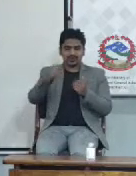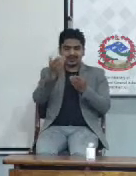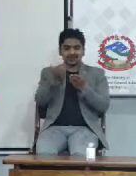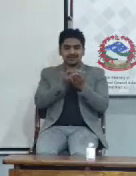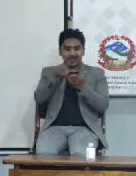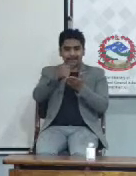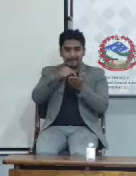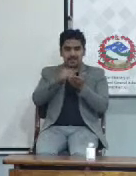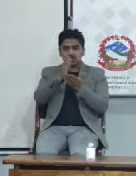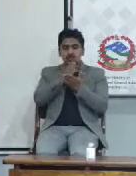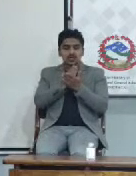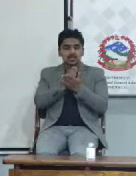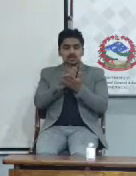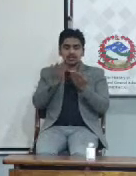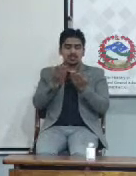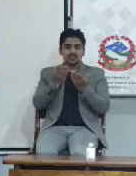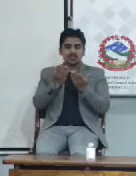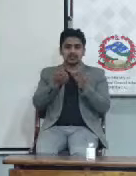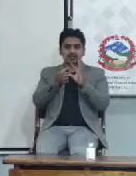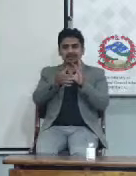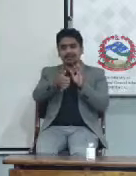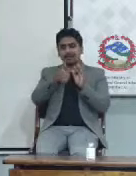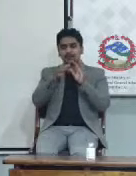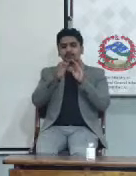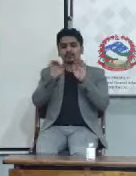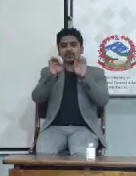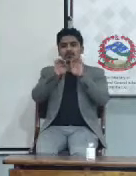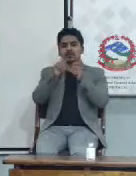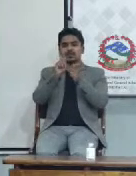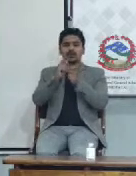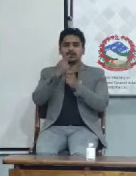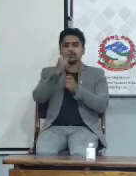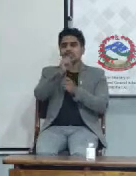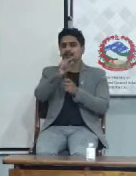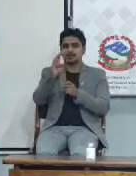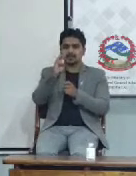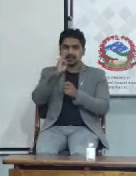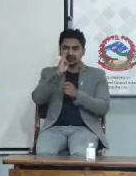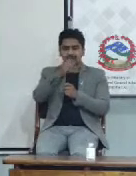relation between the public and institution? Is the process is the crisis communication.